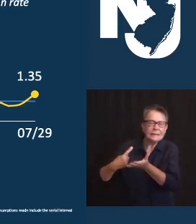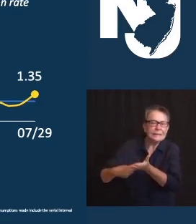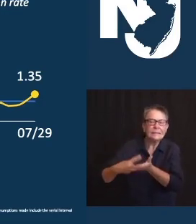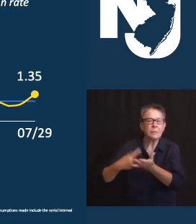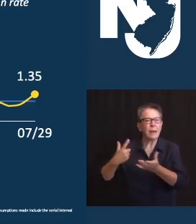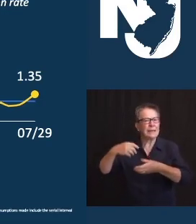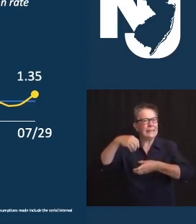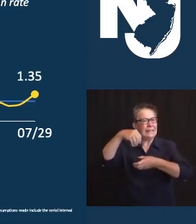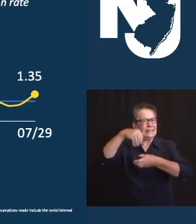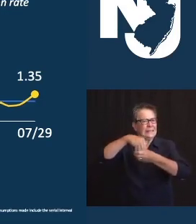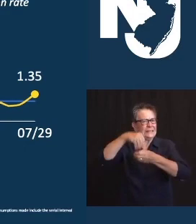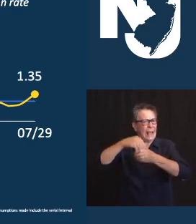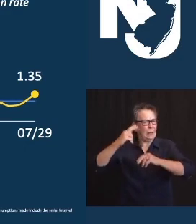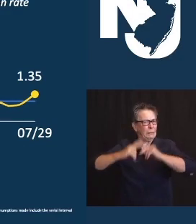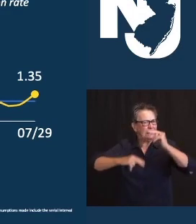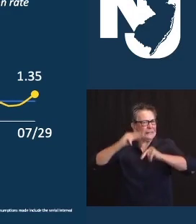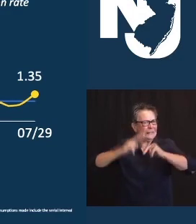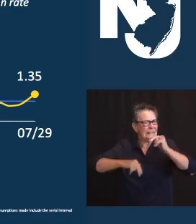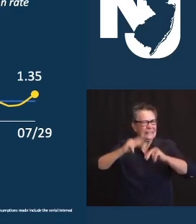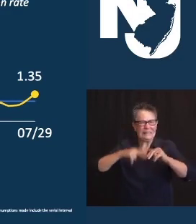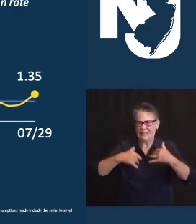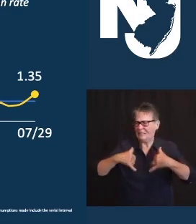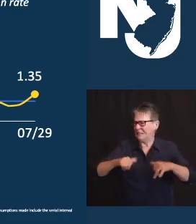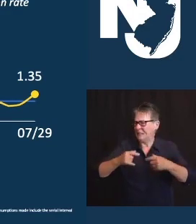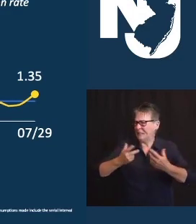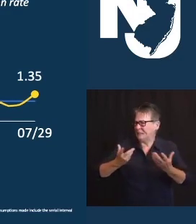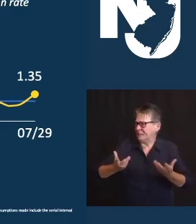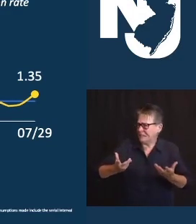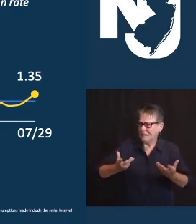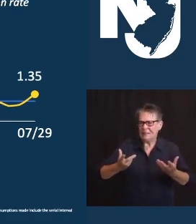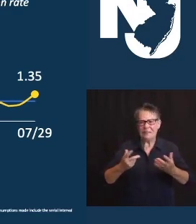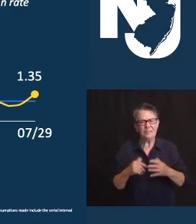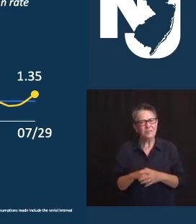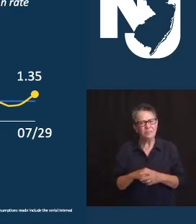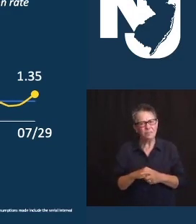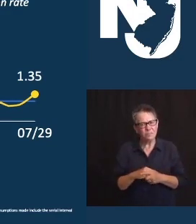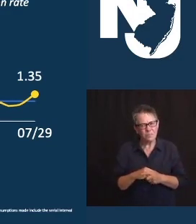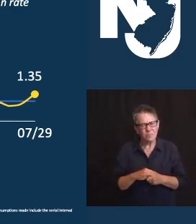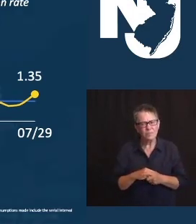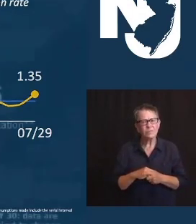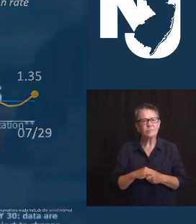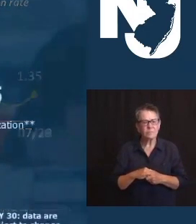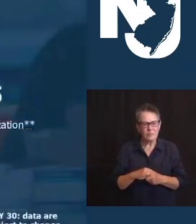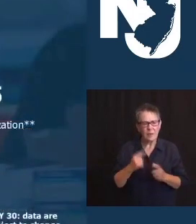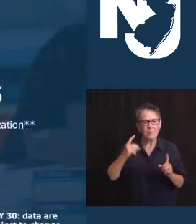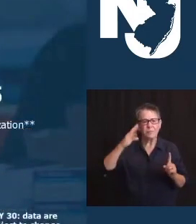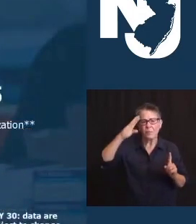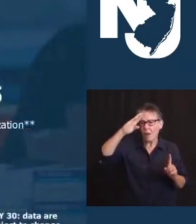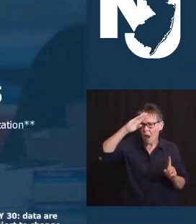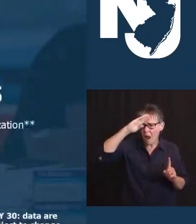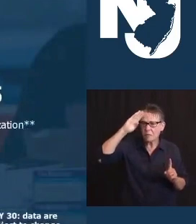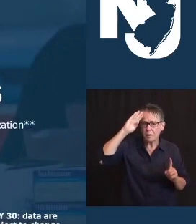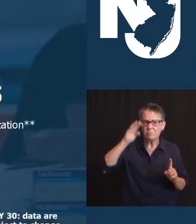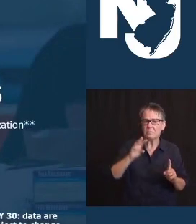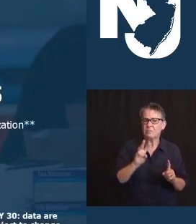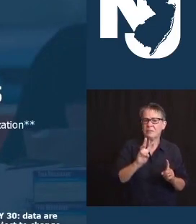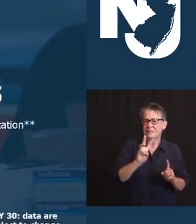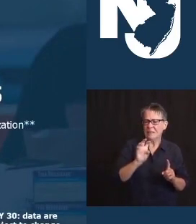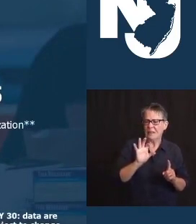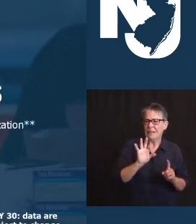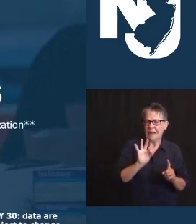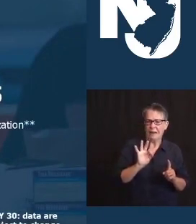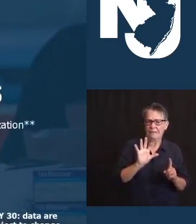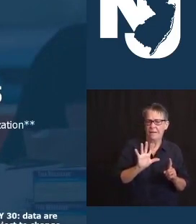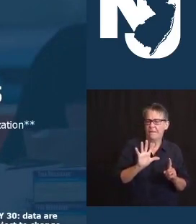to the data, and a look at yesterday's report from our hospitals. As of last night, there were 352 COVID-confirmed